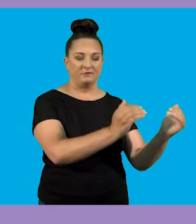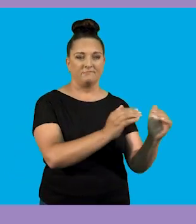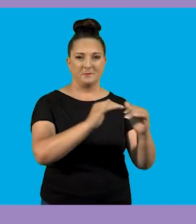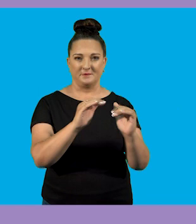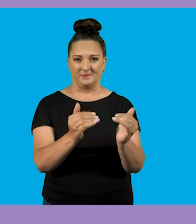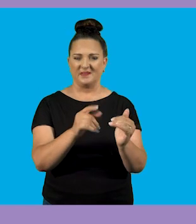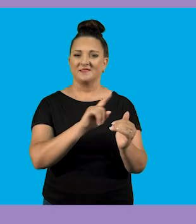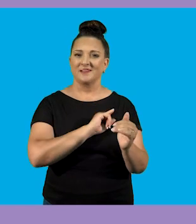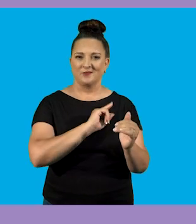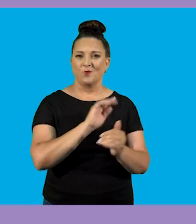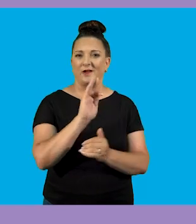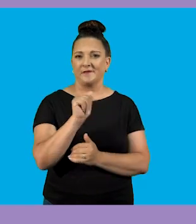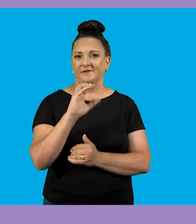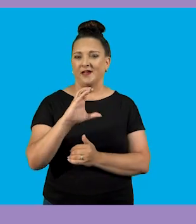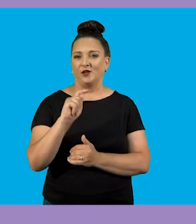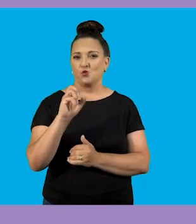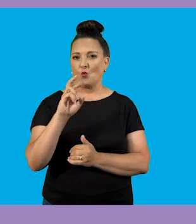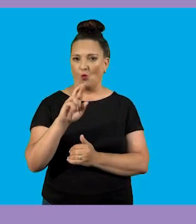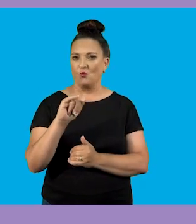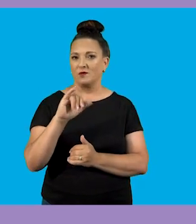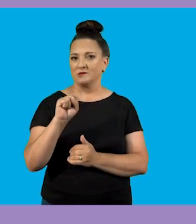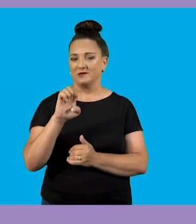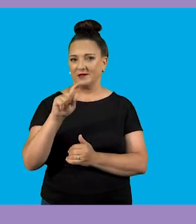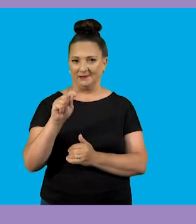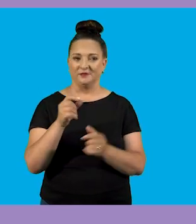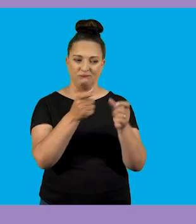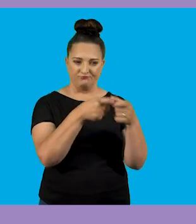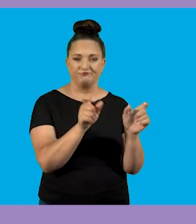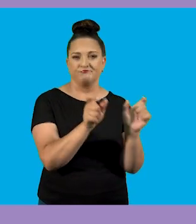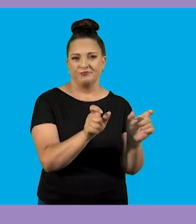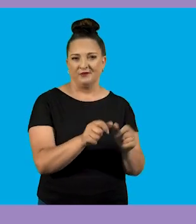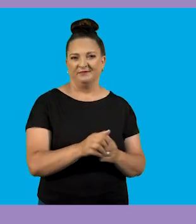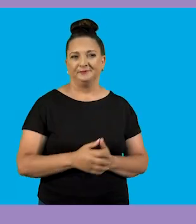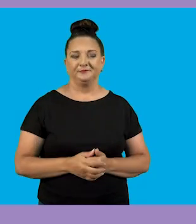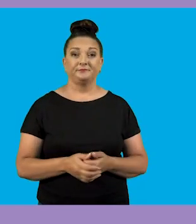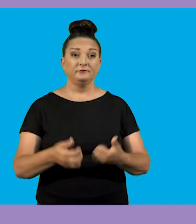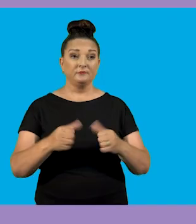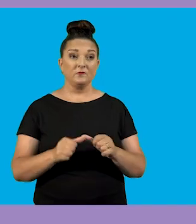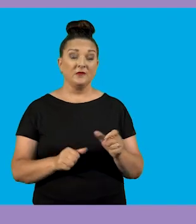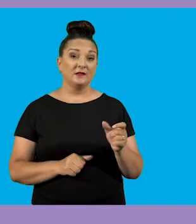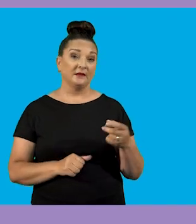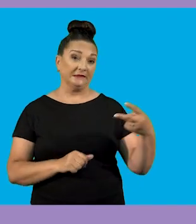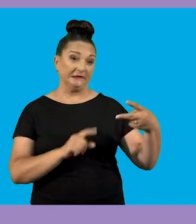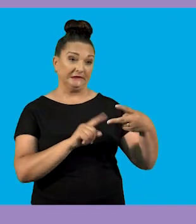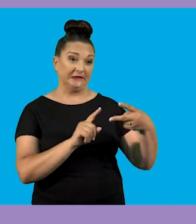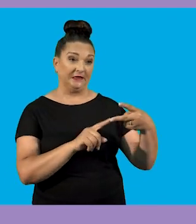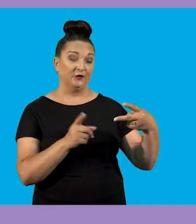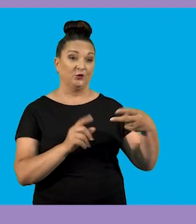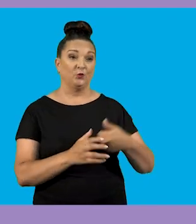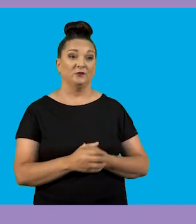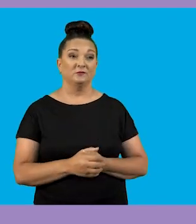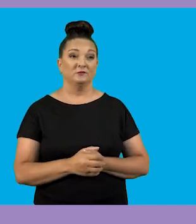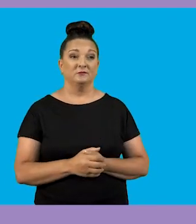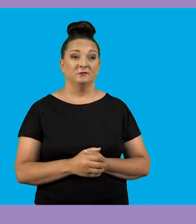have factorized that trinomial. Let's look at the second one. So that second one there